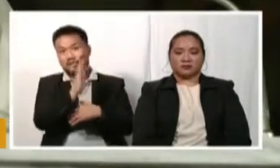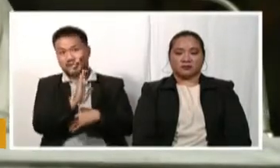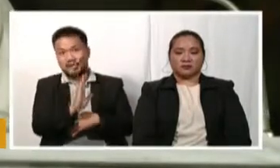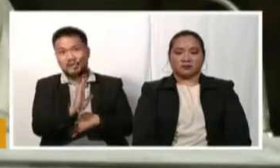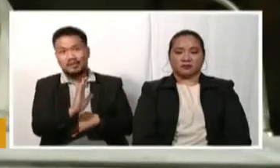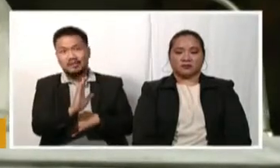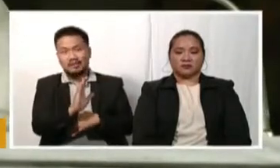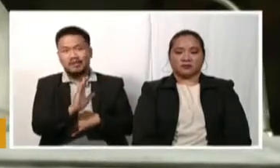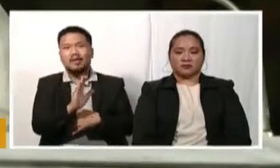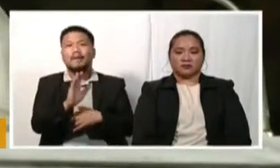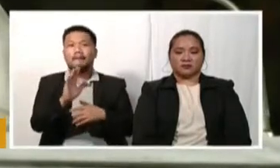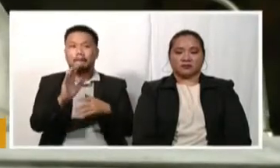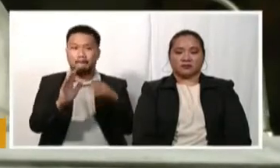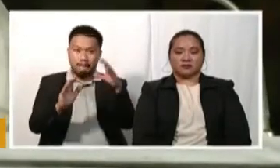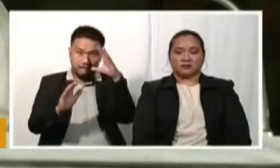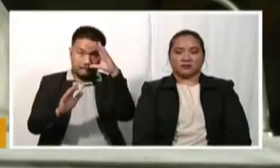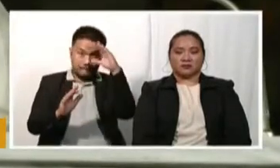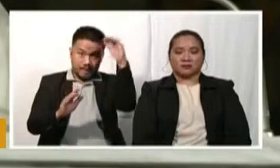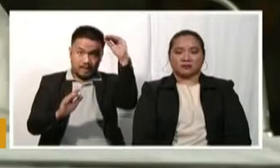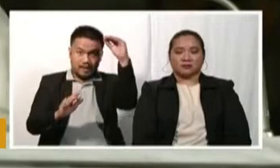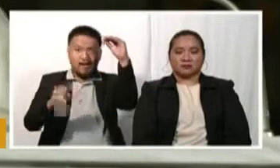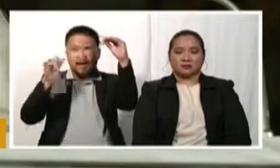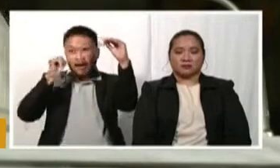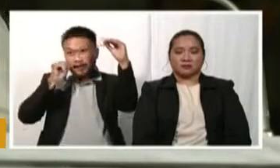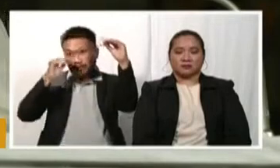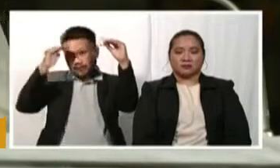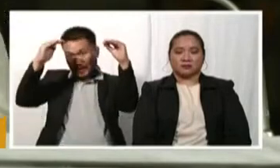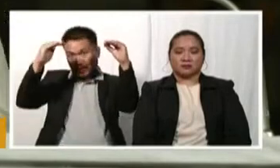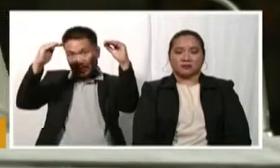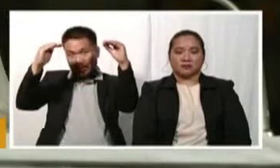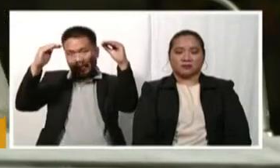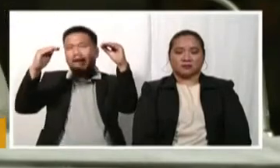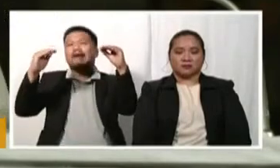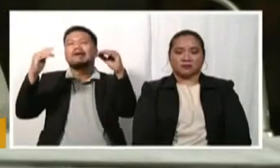male and female, He created them.